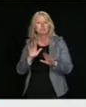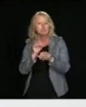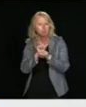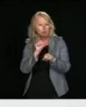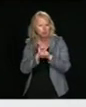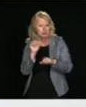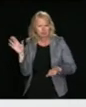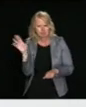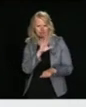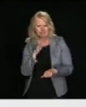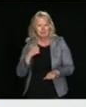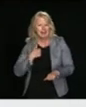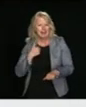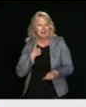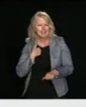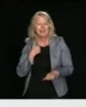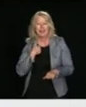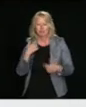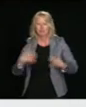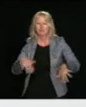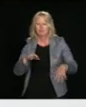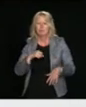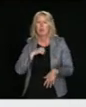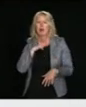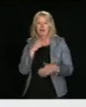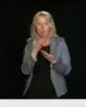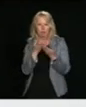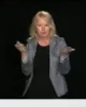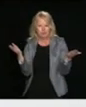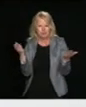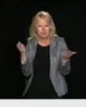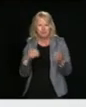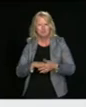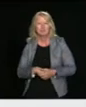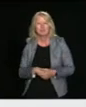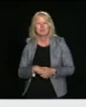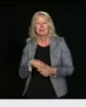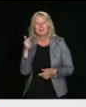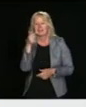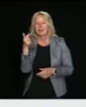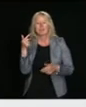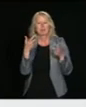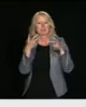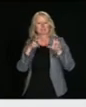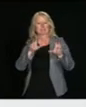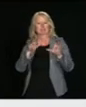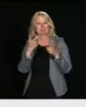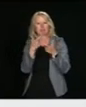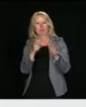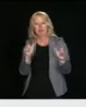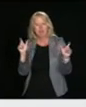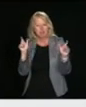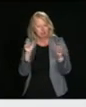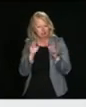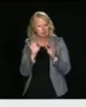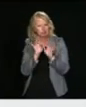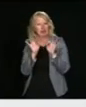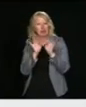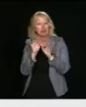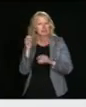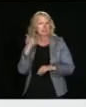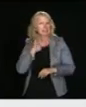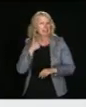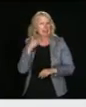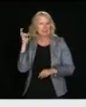proud of them. In 2018, our government invested the largest amount in Canada's history towards fundamental science. That was a point